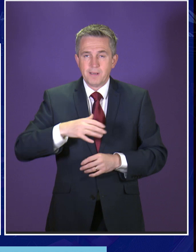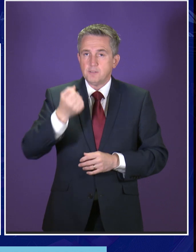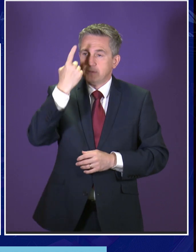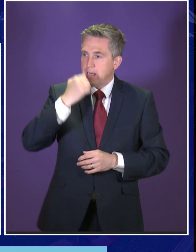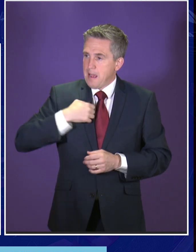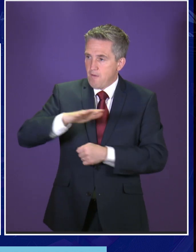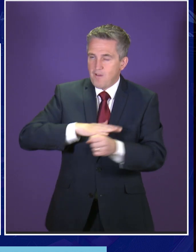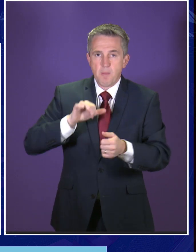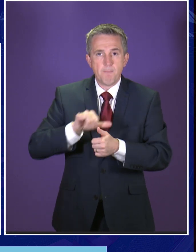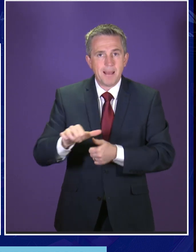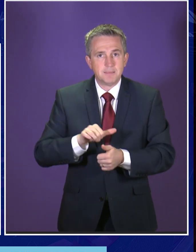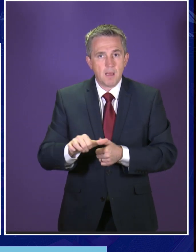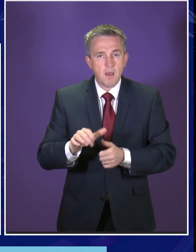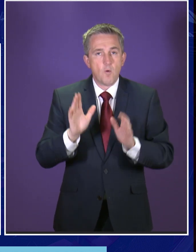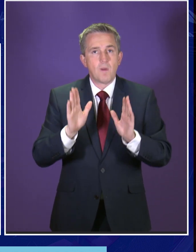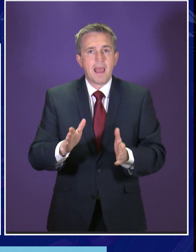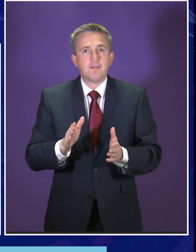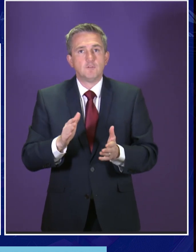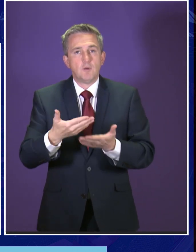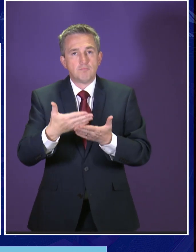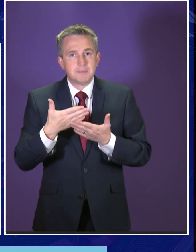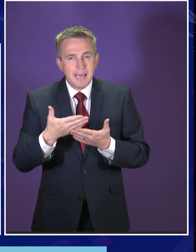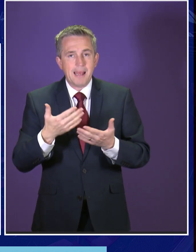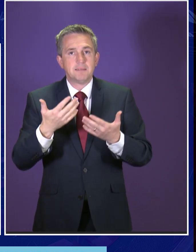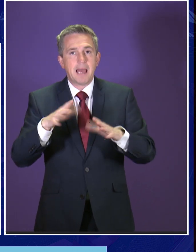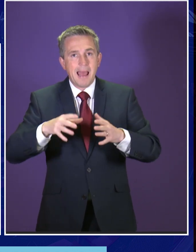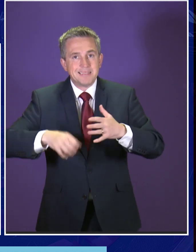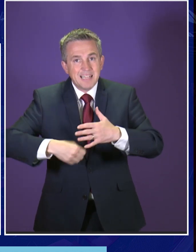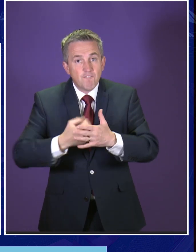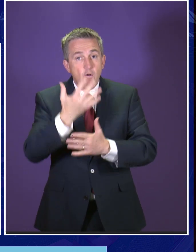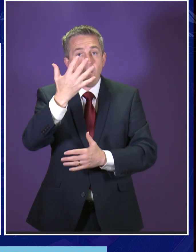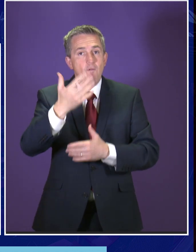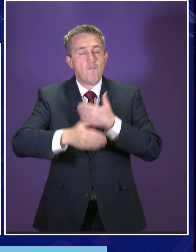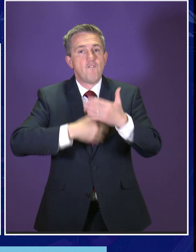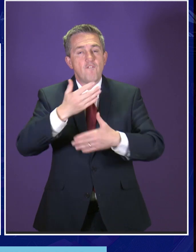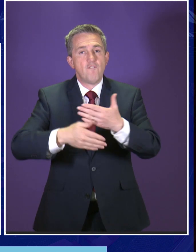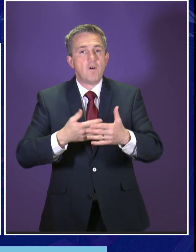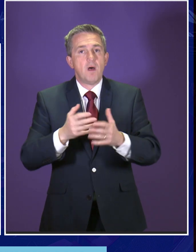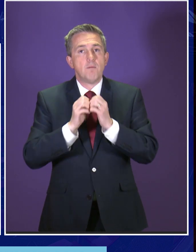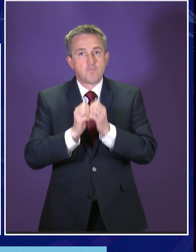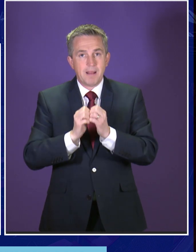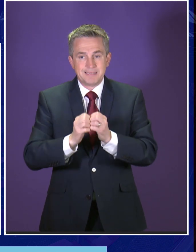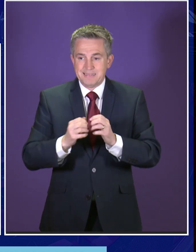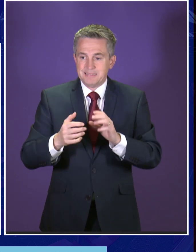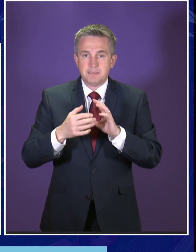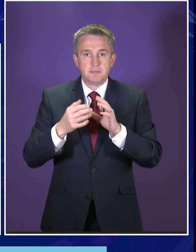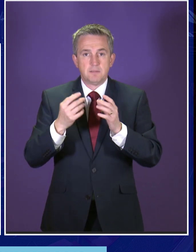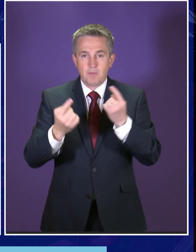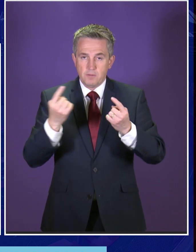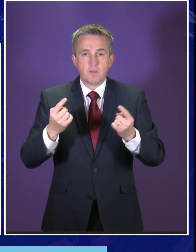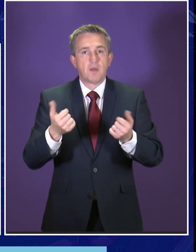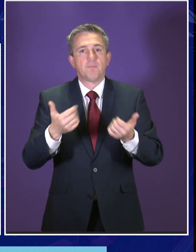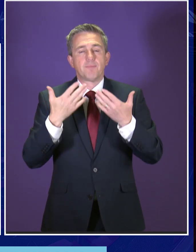better, protect and evolve the language of place, and actively practice the negotiation with modernity.